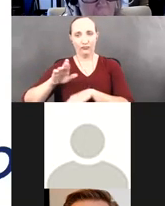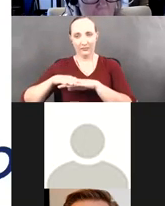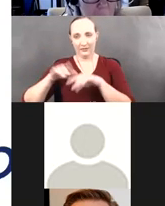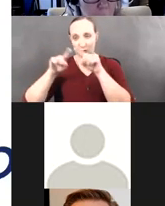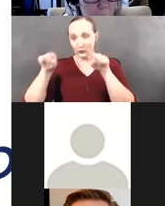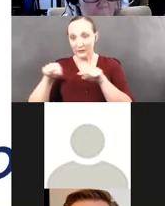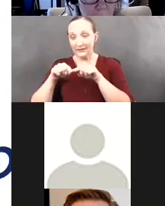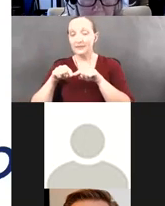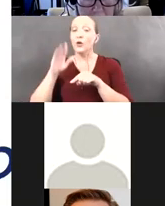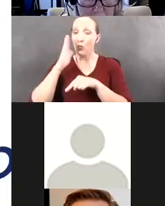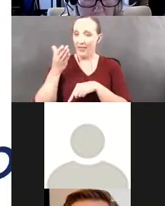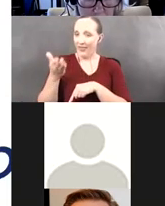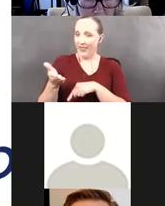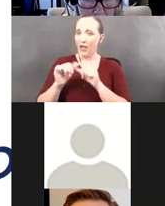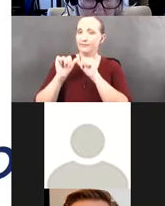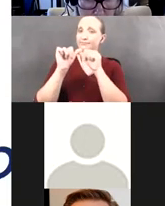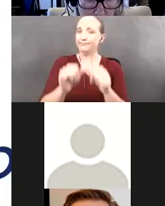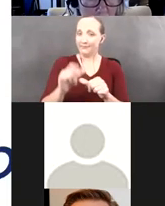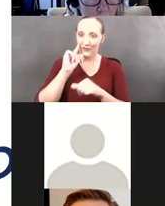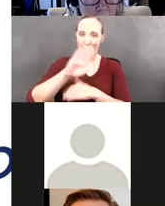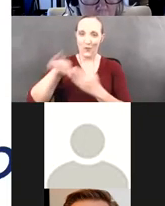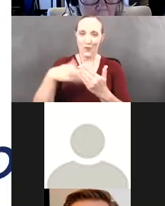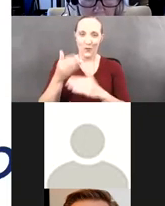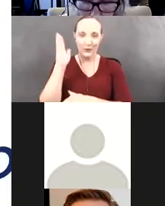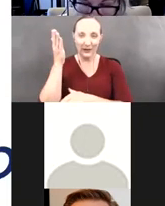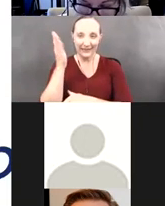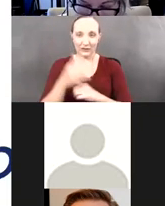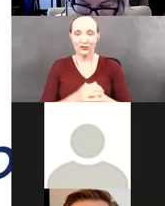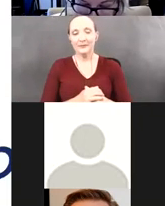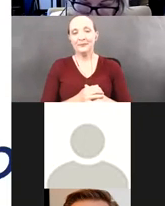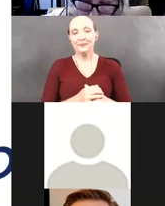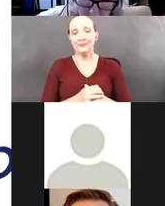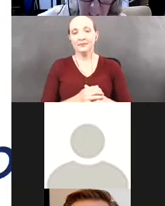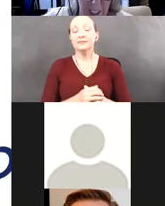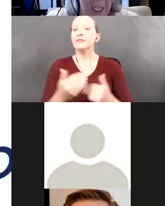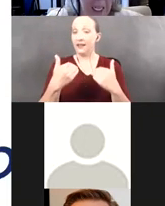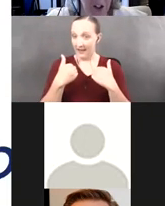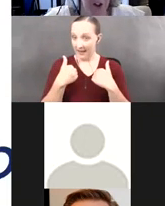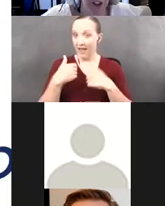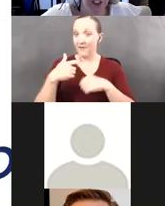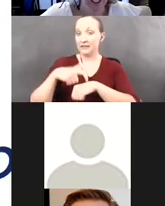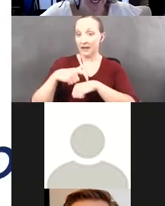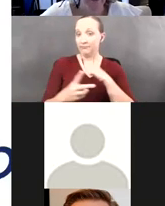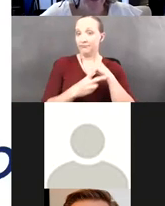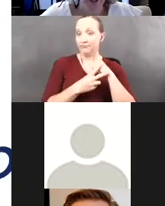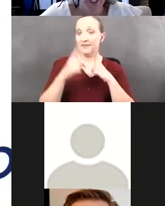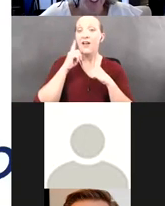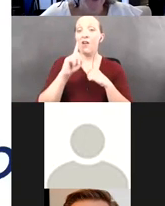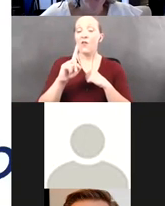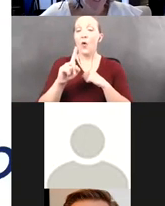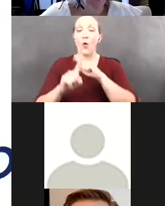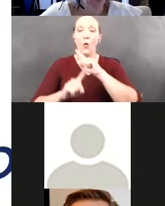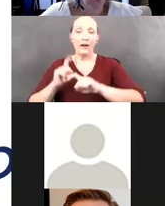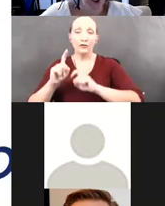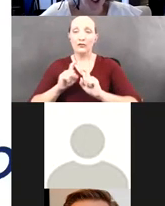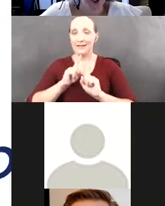will be there enfocada en throughout the su pantalla. presentation. Va a estar en la pantalla We do durante have la time for presentación. questions and Sí tenemos answers tiempo today. para preguntas If